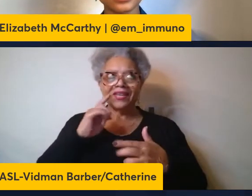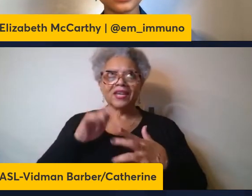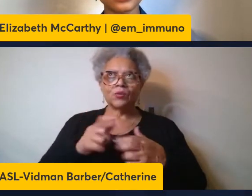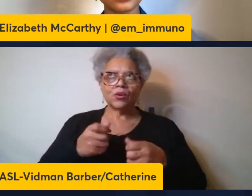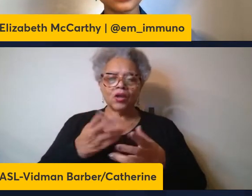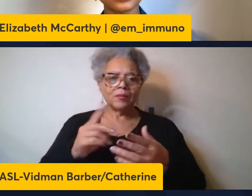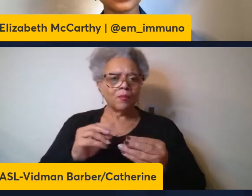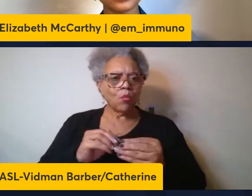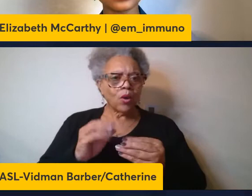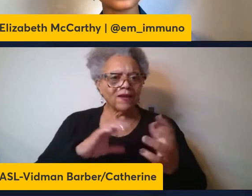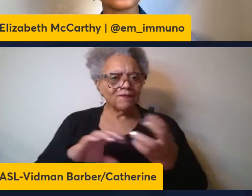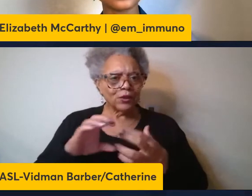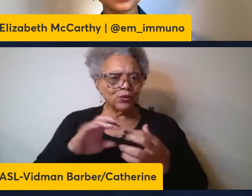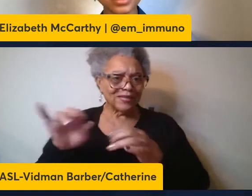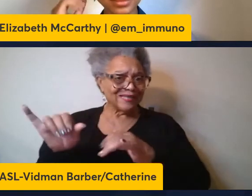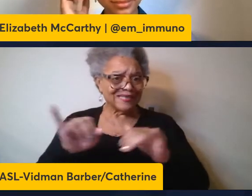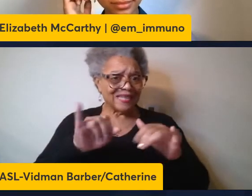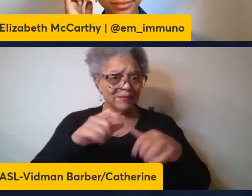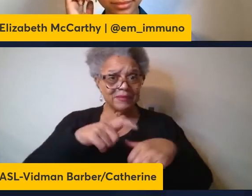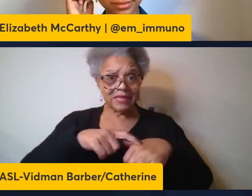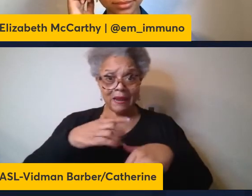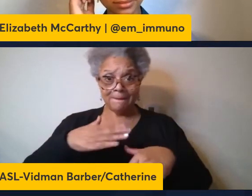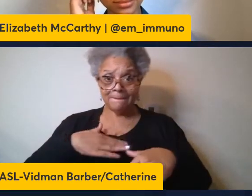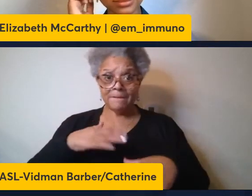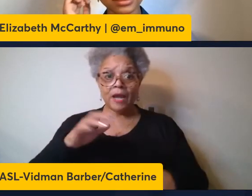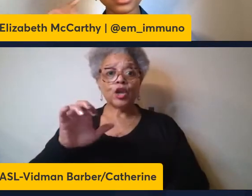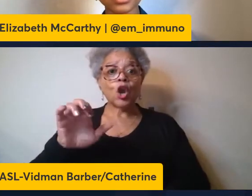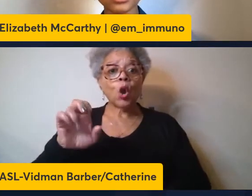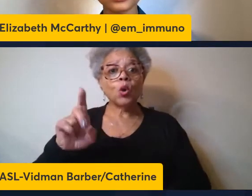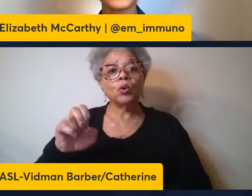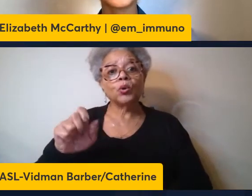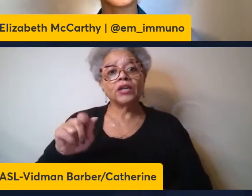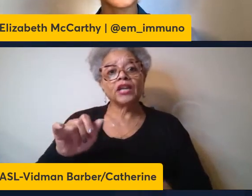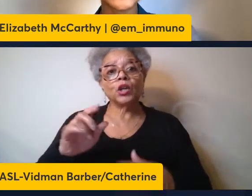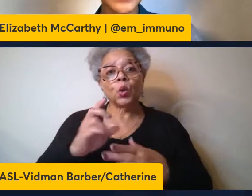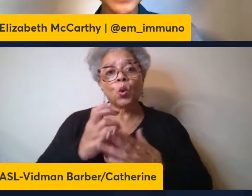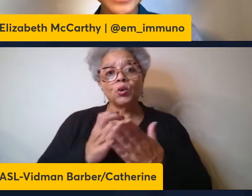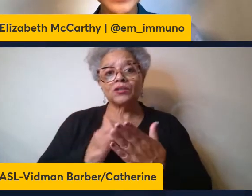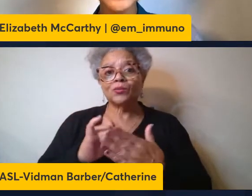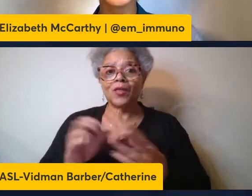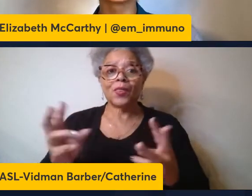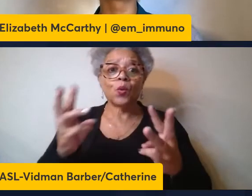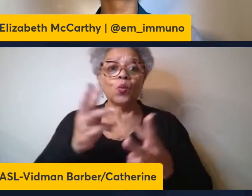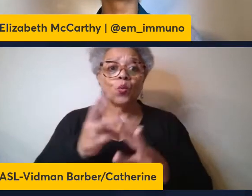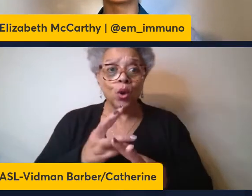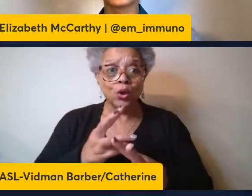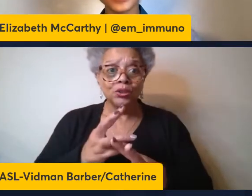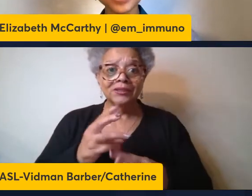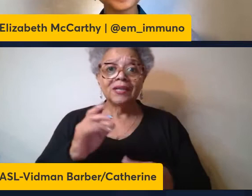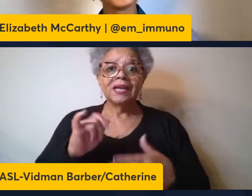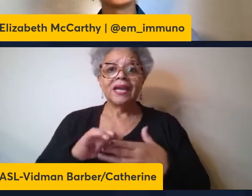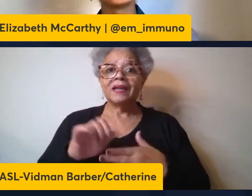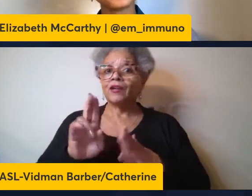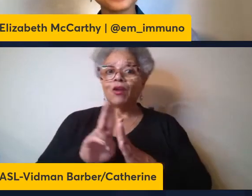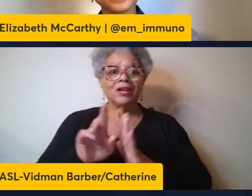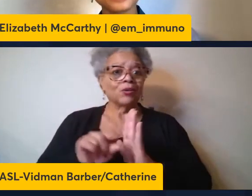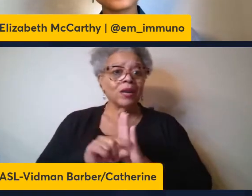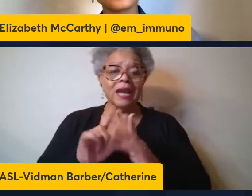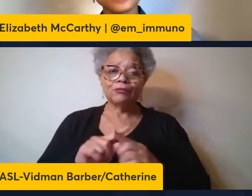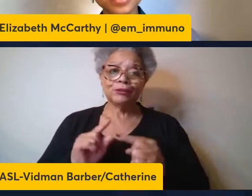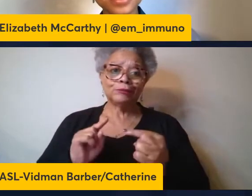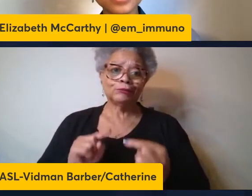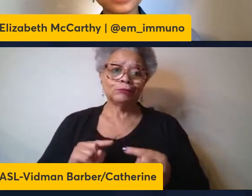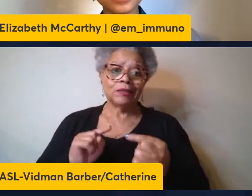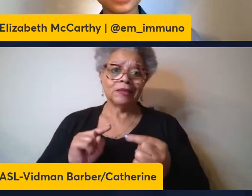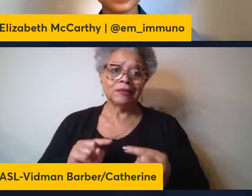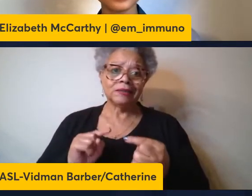And actually, at the same time, my coding courses were some of the worst courses in my whole undergrad. I was like really struggling with